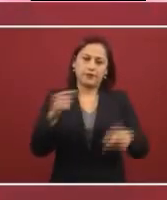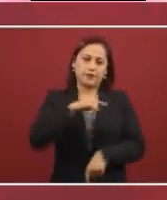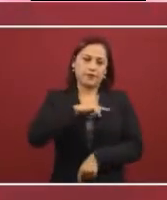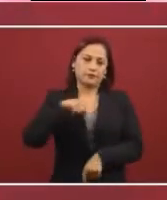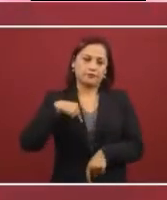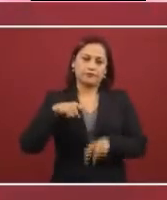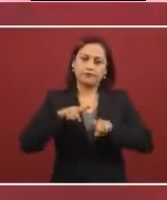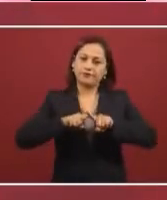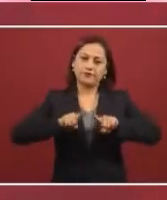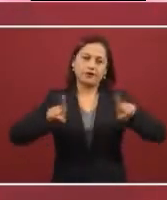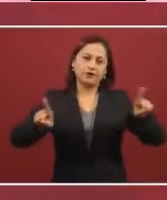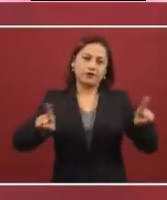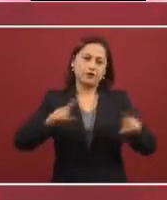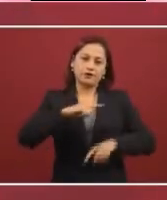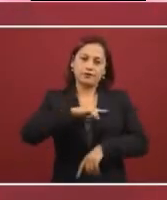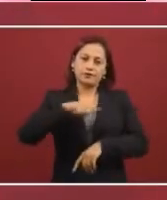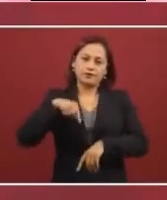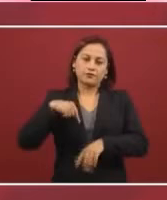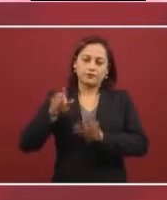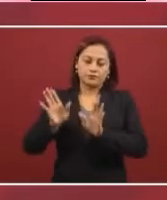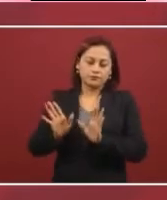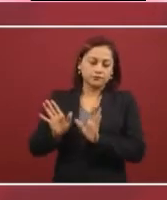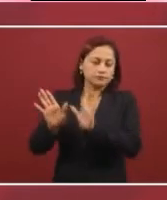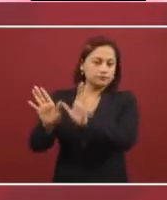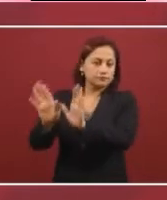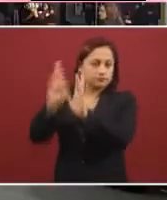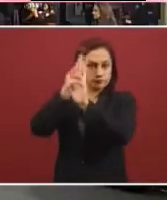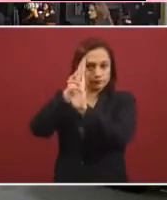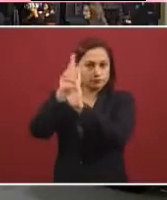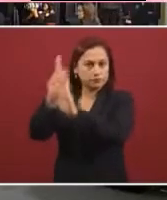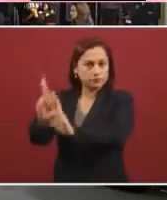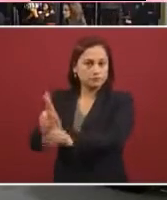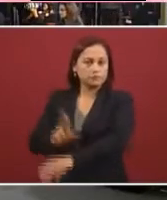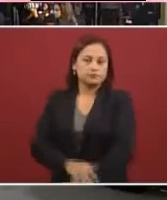we will not get involved in these matters.